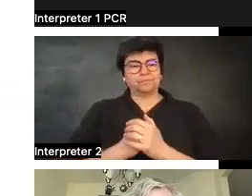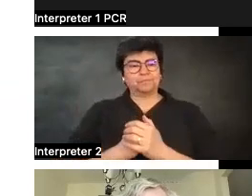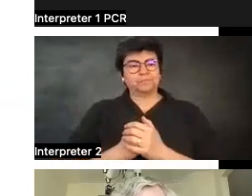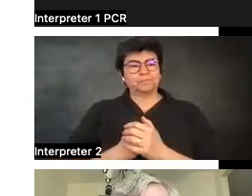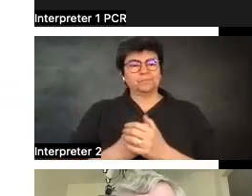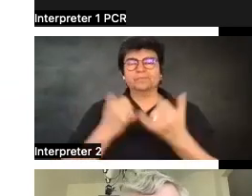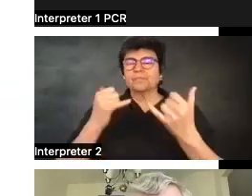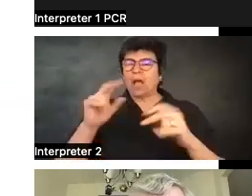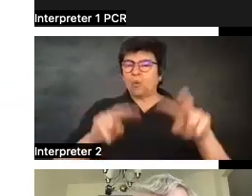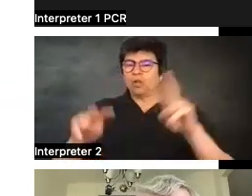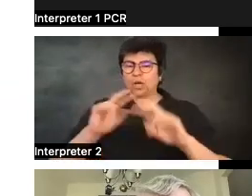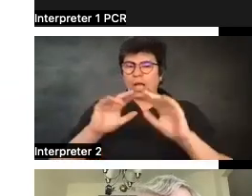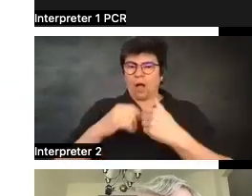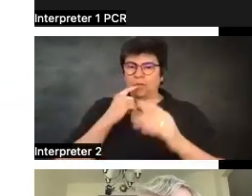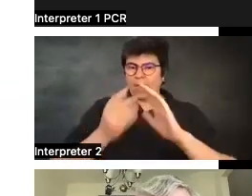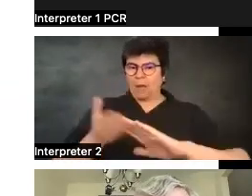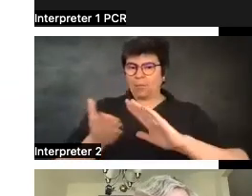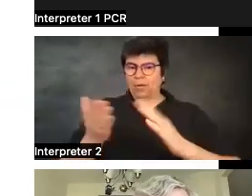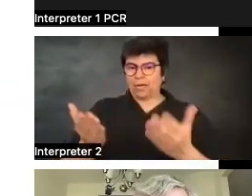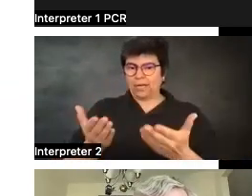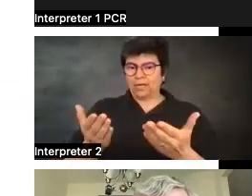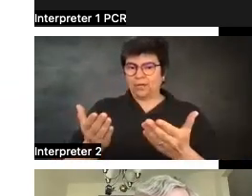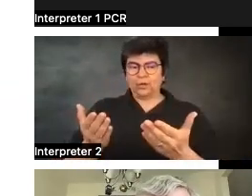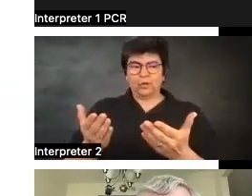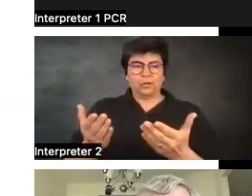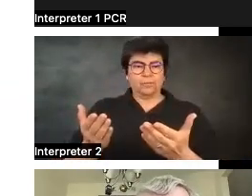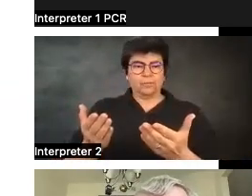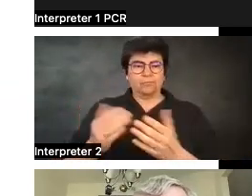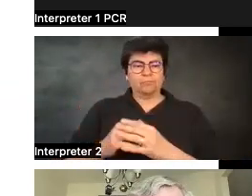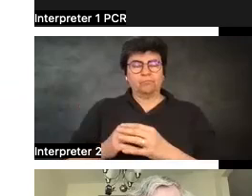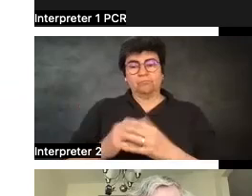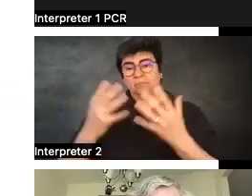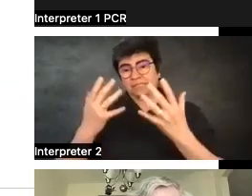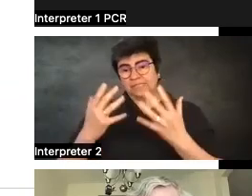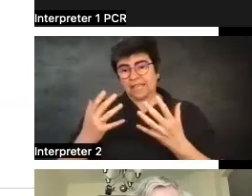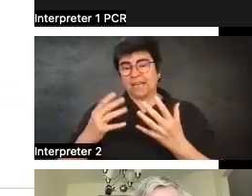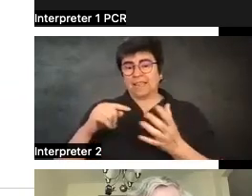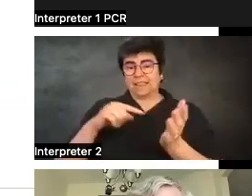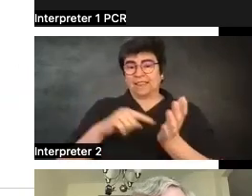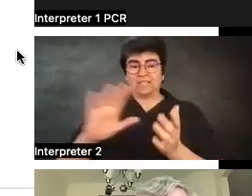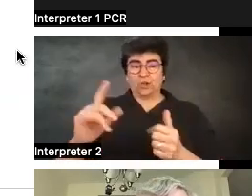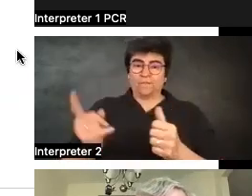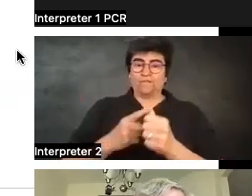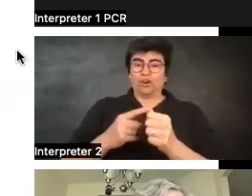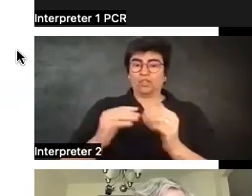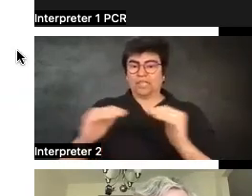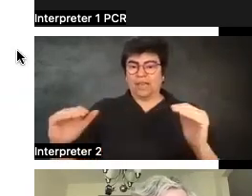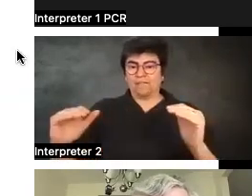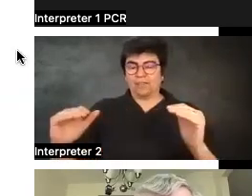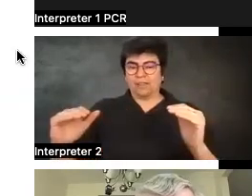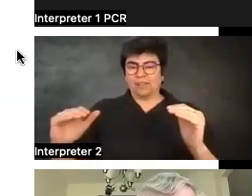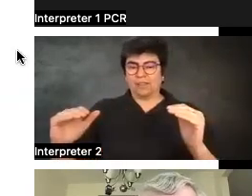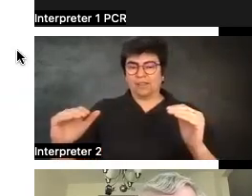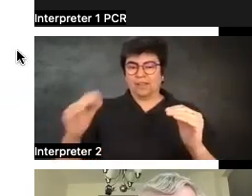these actually operate here. This is, sadly, this is your first level of